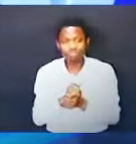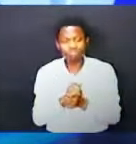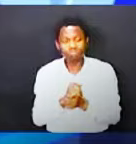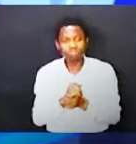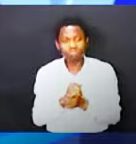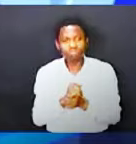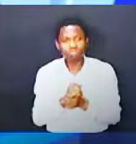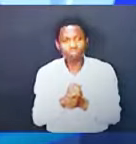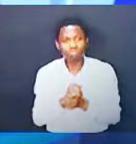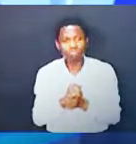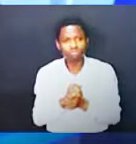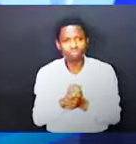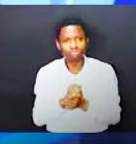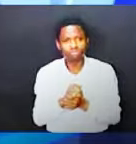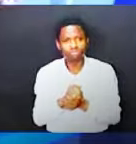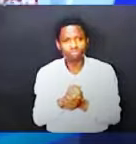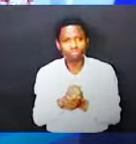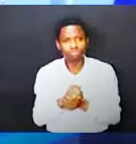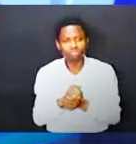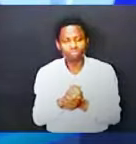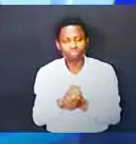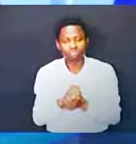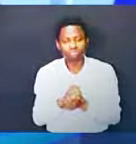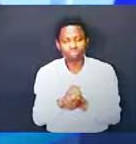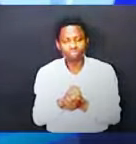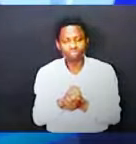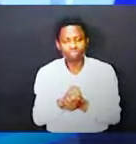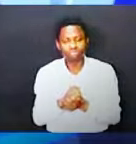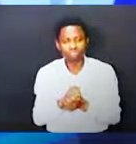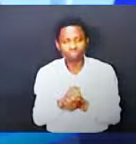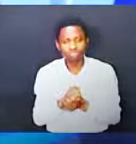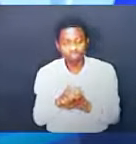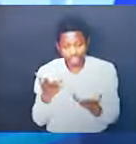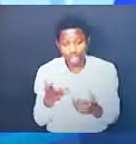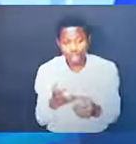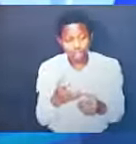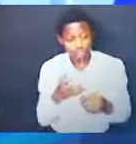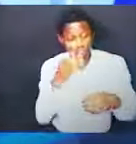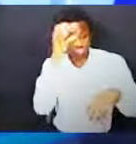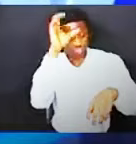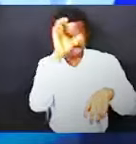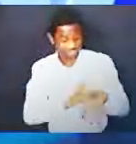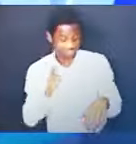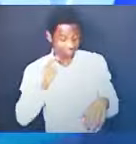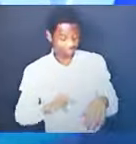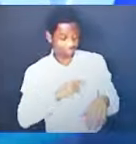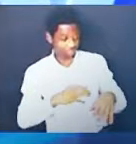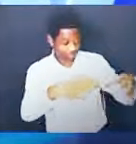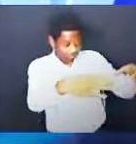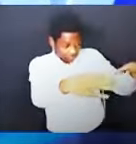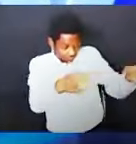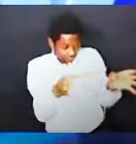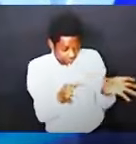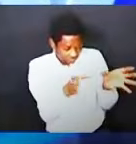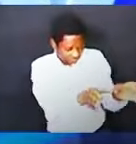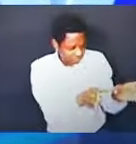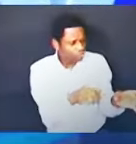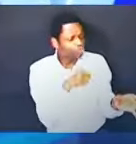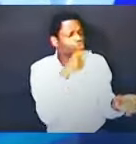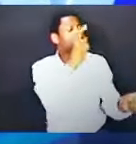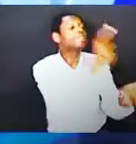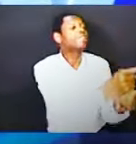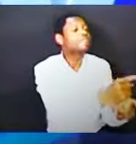congregation just does not just chance to come together. The woman say, O Connelly Pabwa, one, and